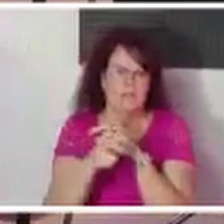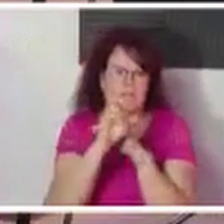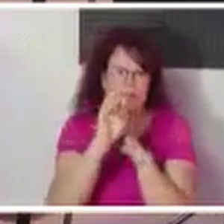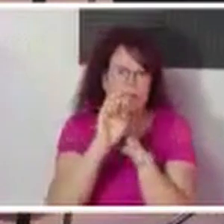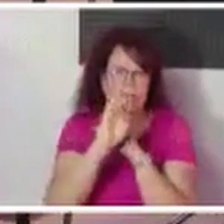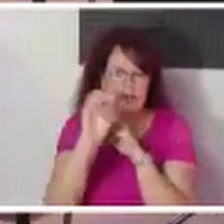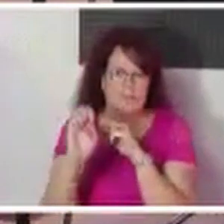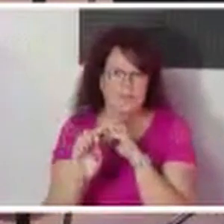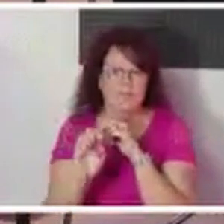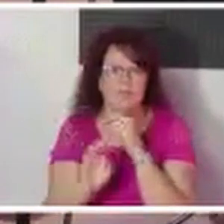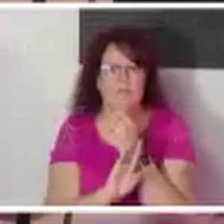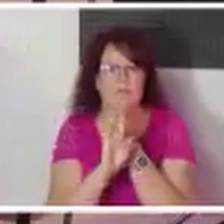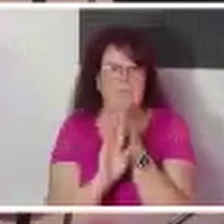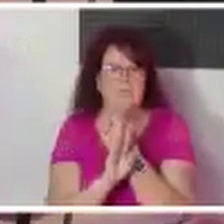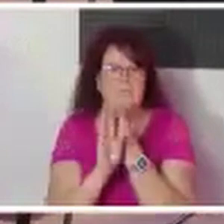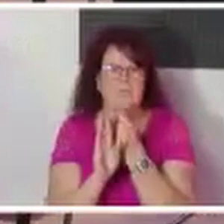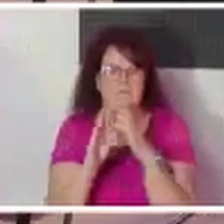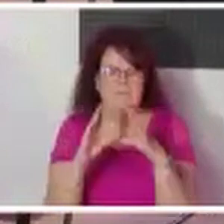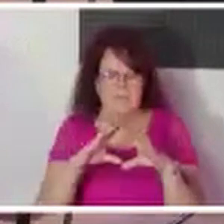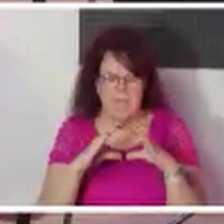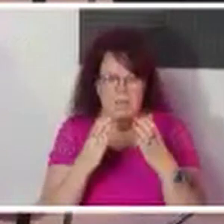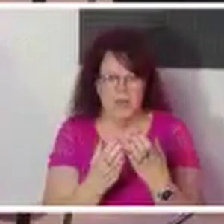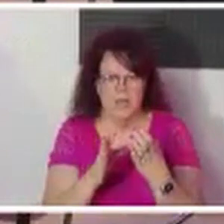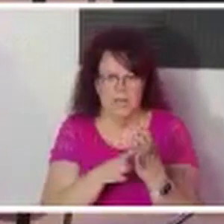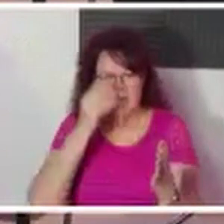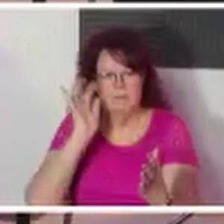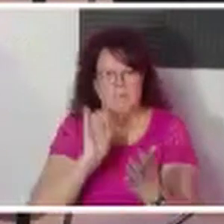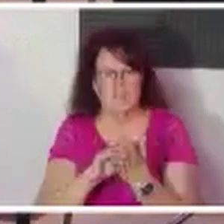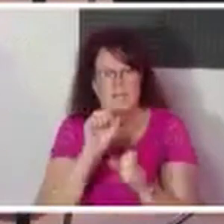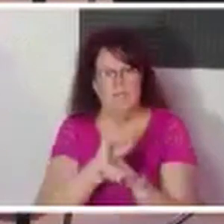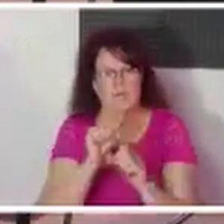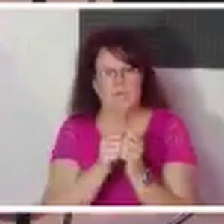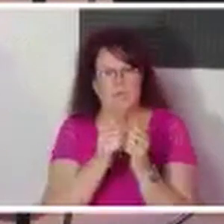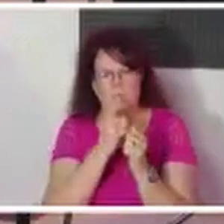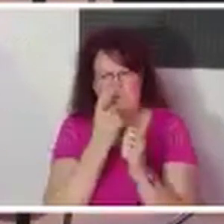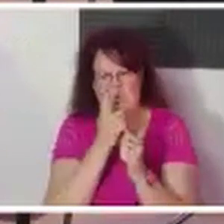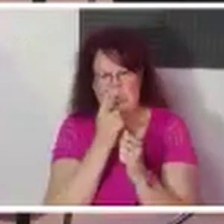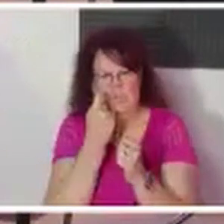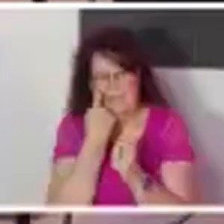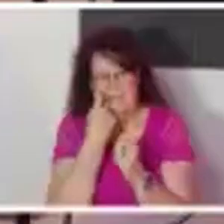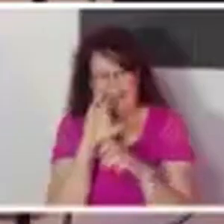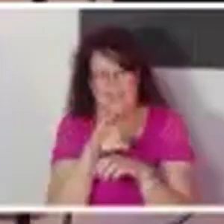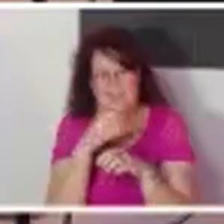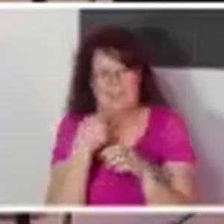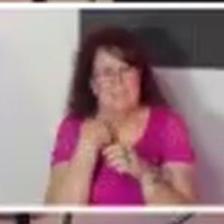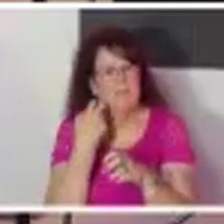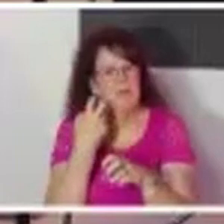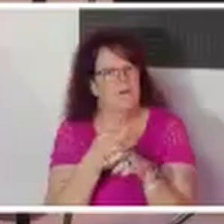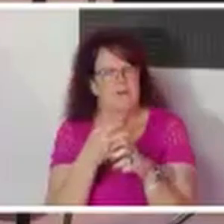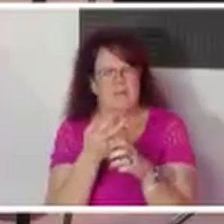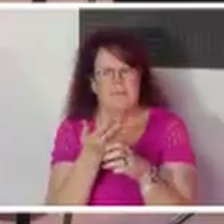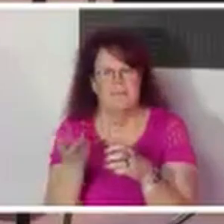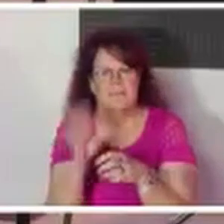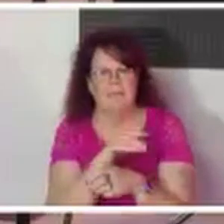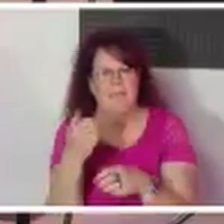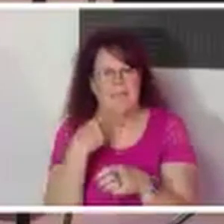protected community of students specifically that I was working with, who recently the church had gone through some really hard losses, and we'd had